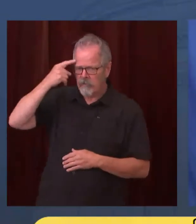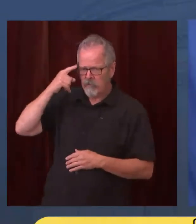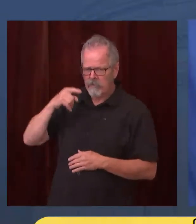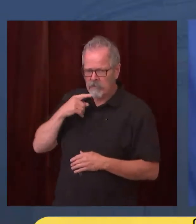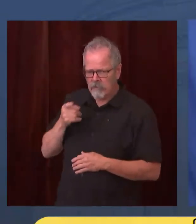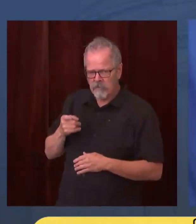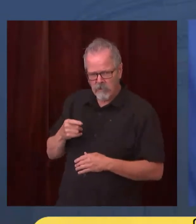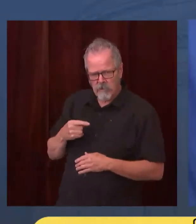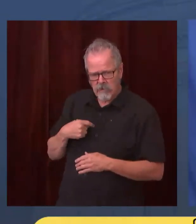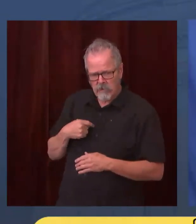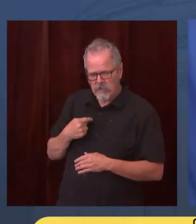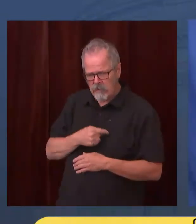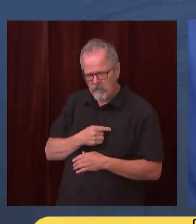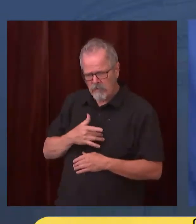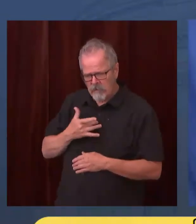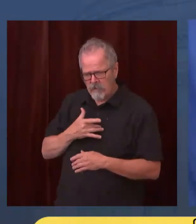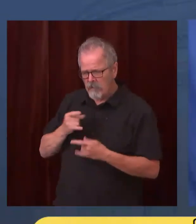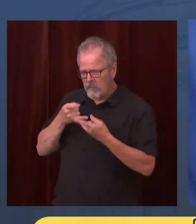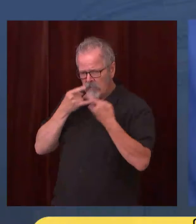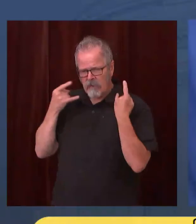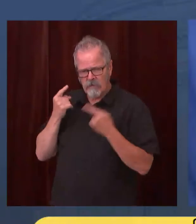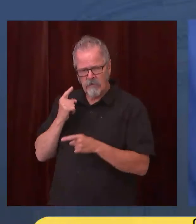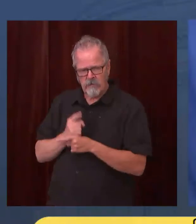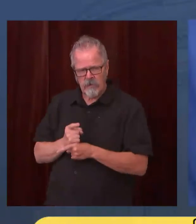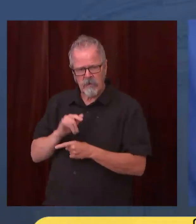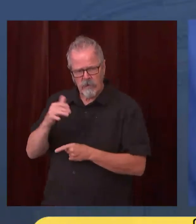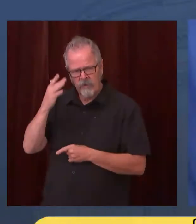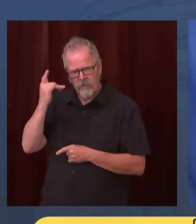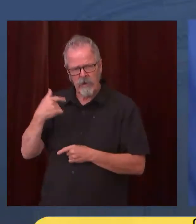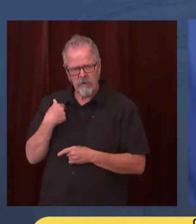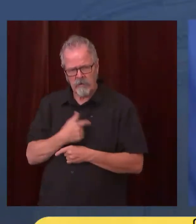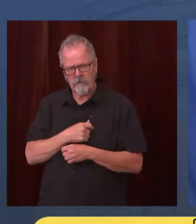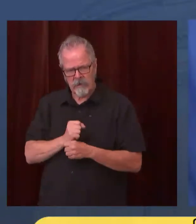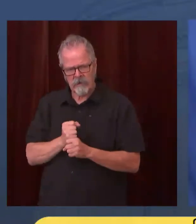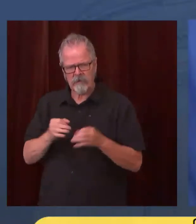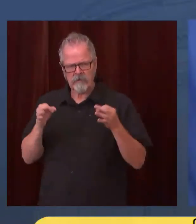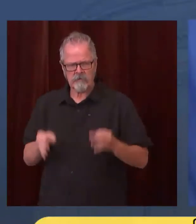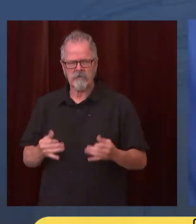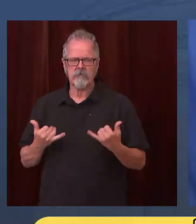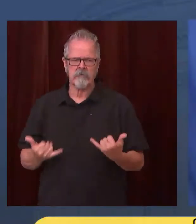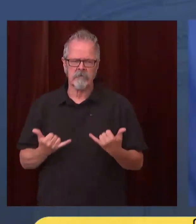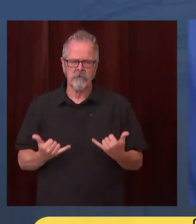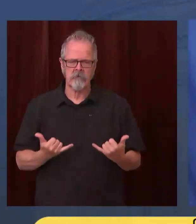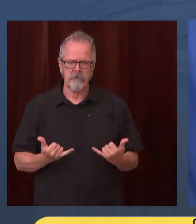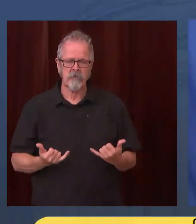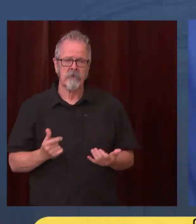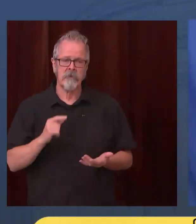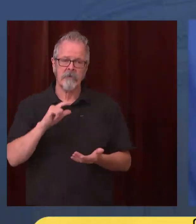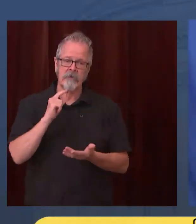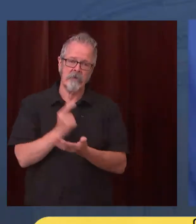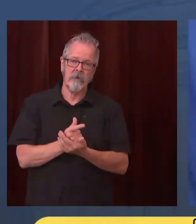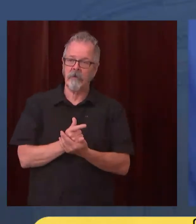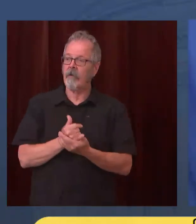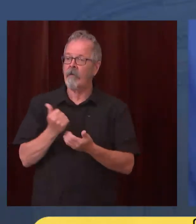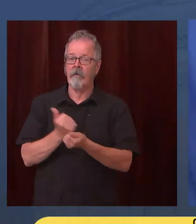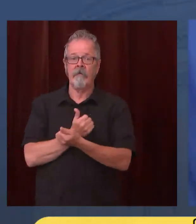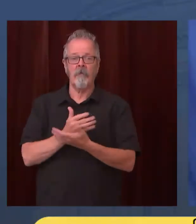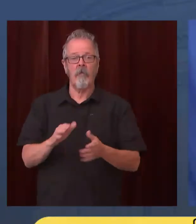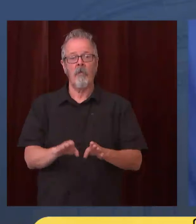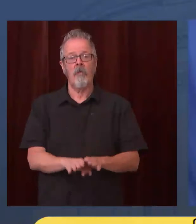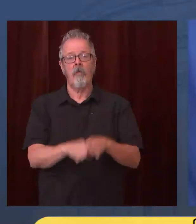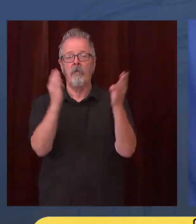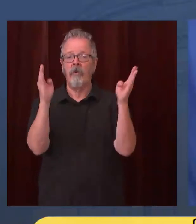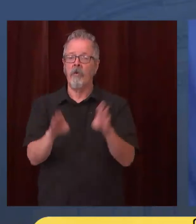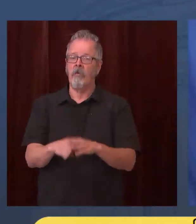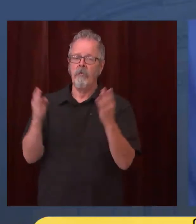decision today. We can't guarantee we won't make some other decision in the future. But what we have tried to do